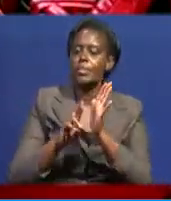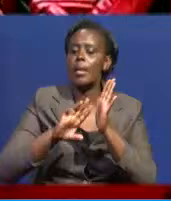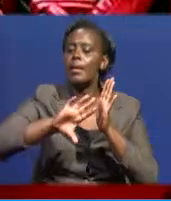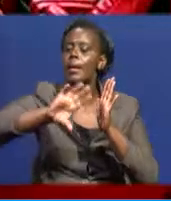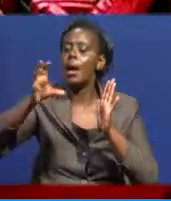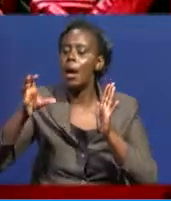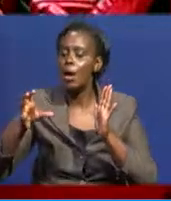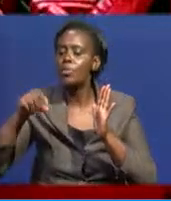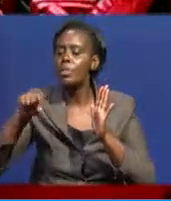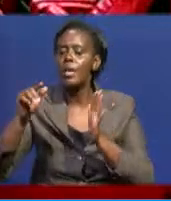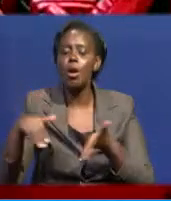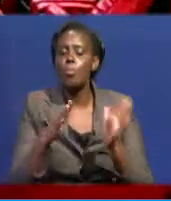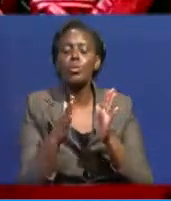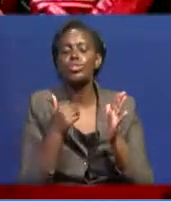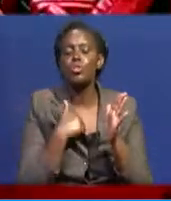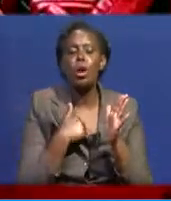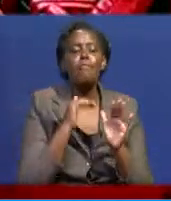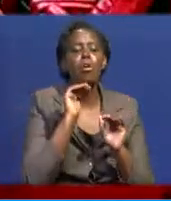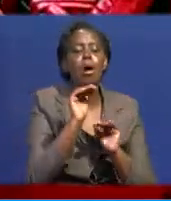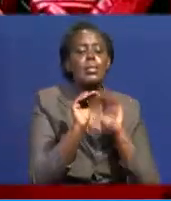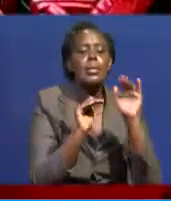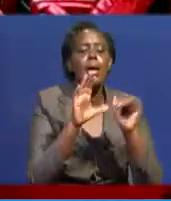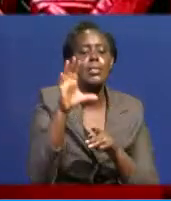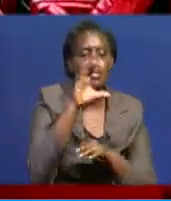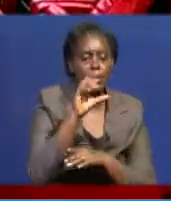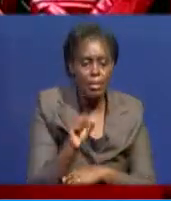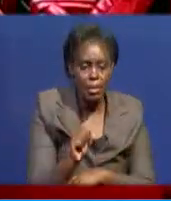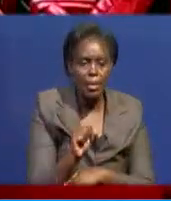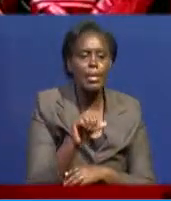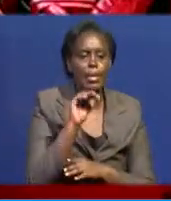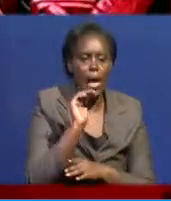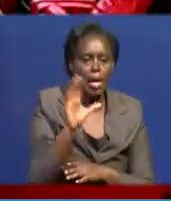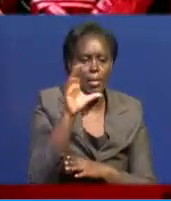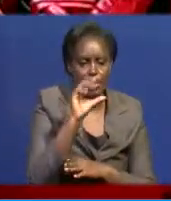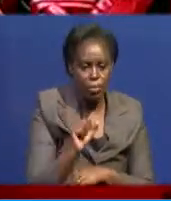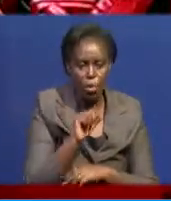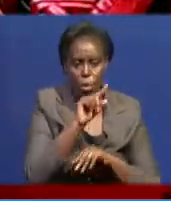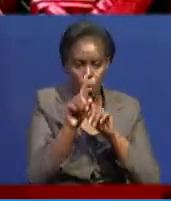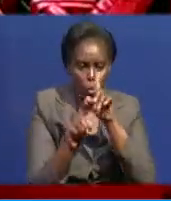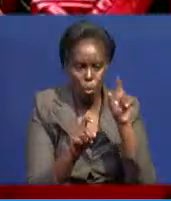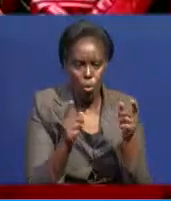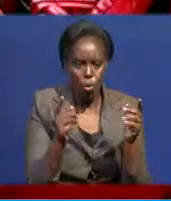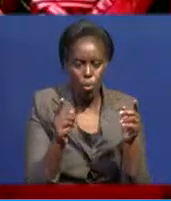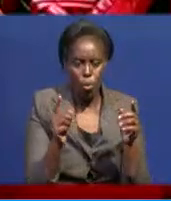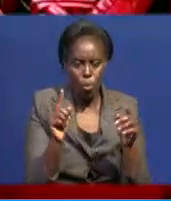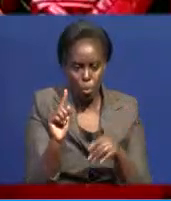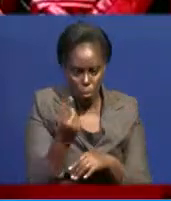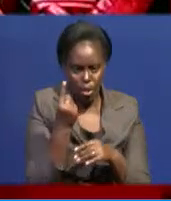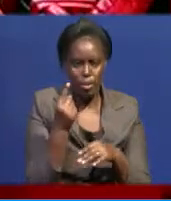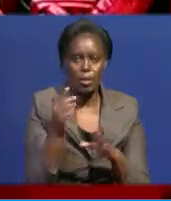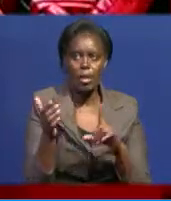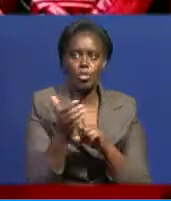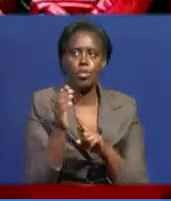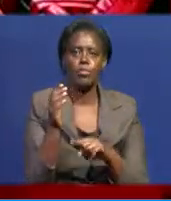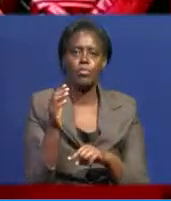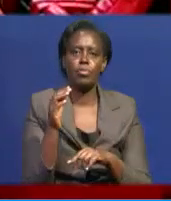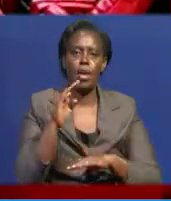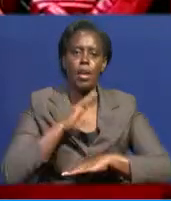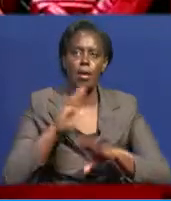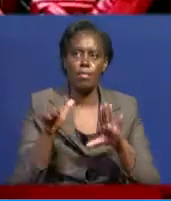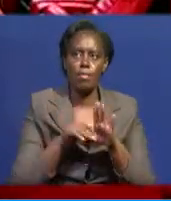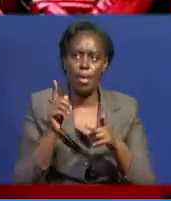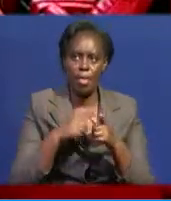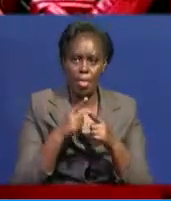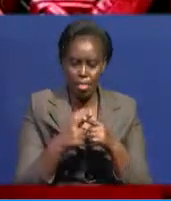counties have an opportunity to ask these questions to the cabinet secretaries. And once the number is achieved,